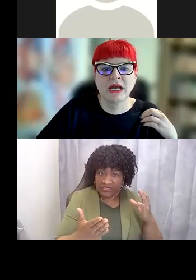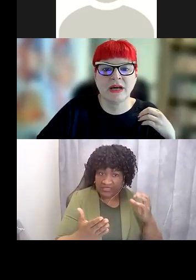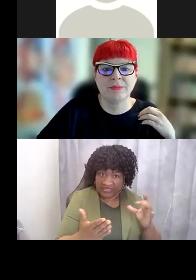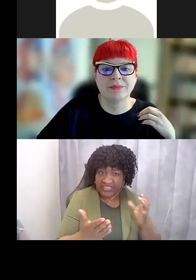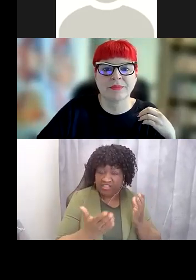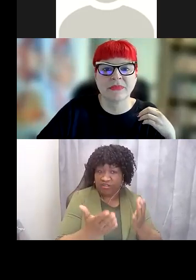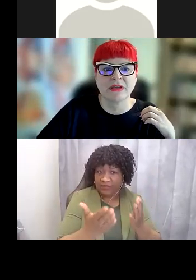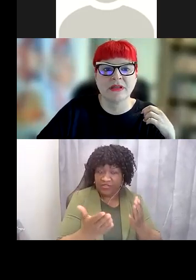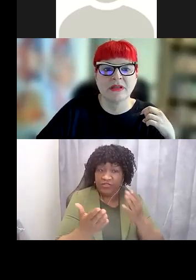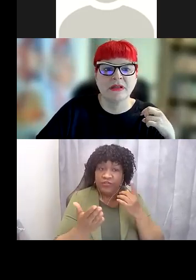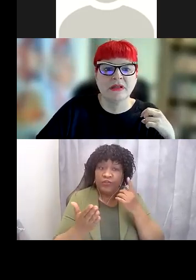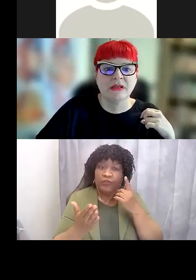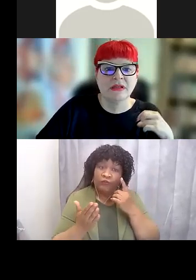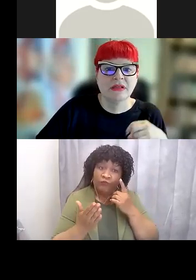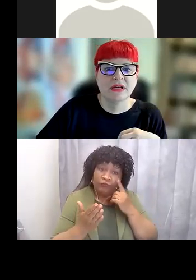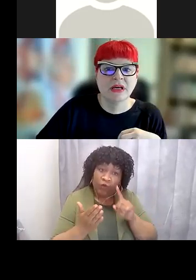the